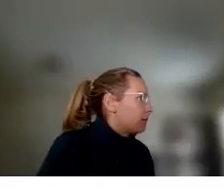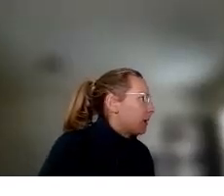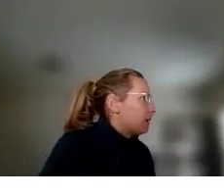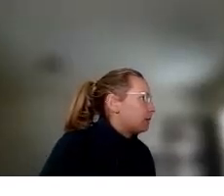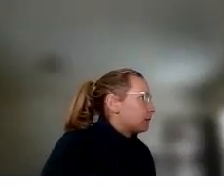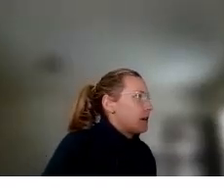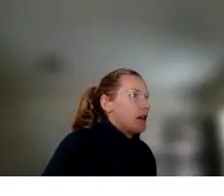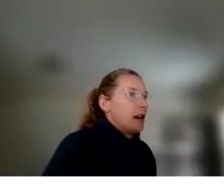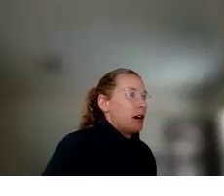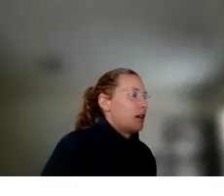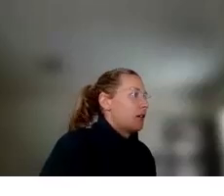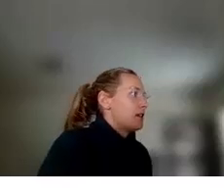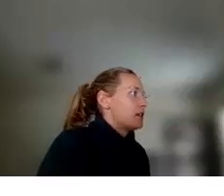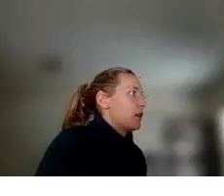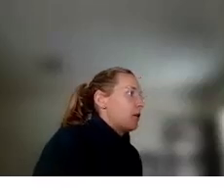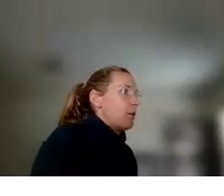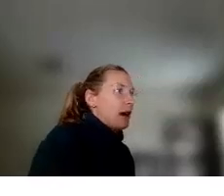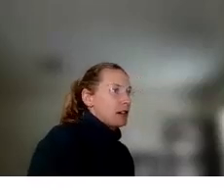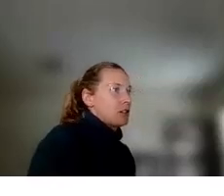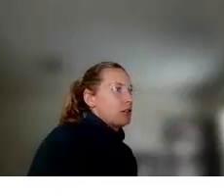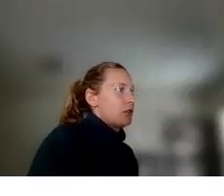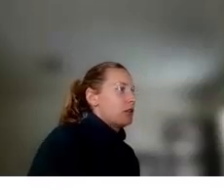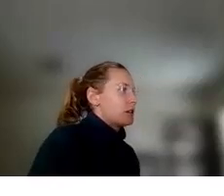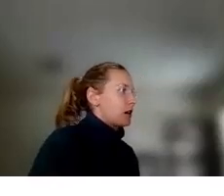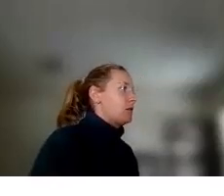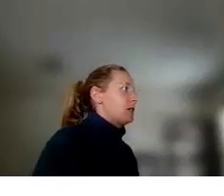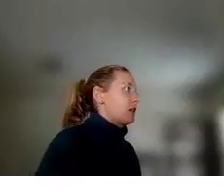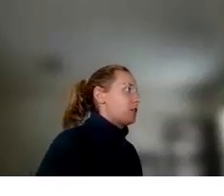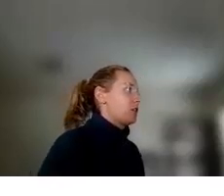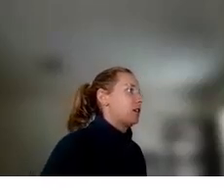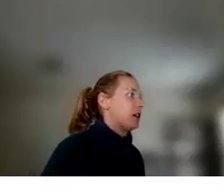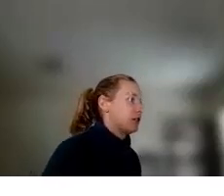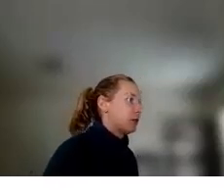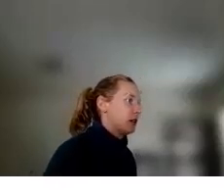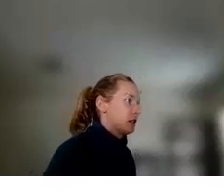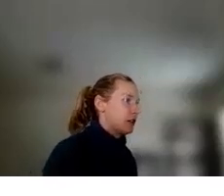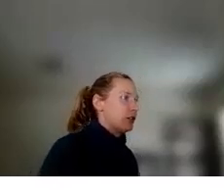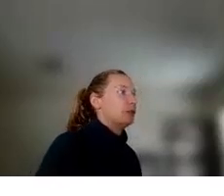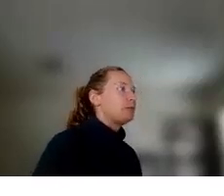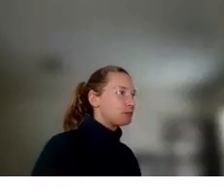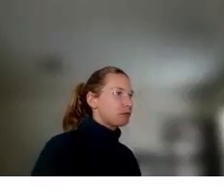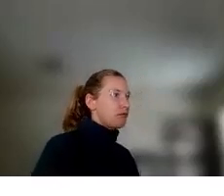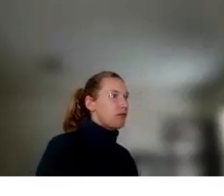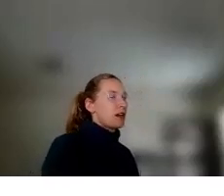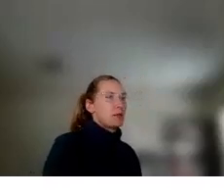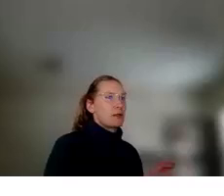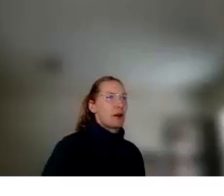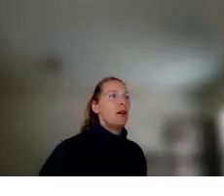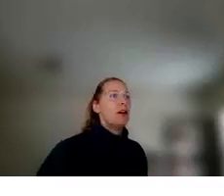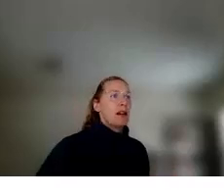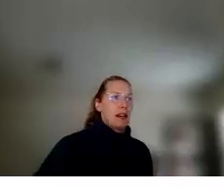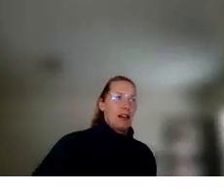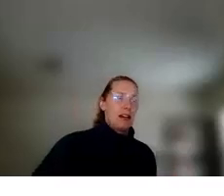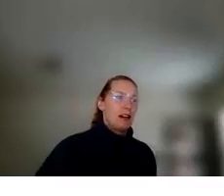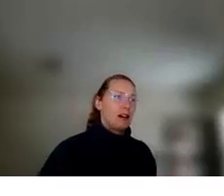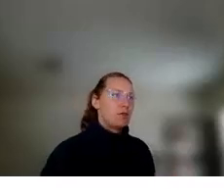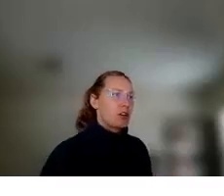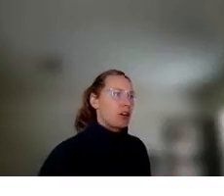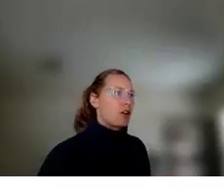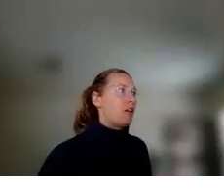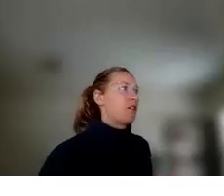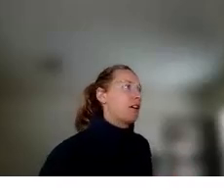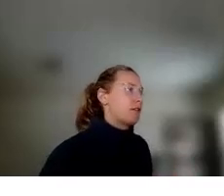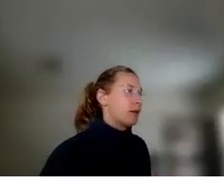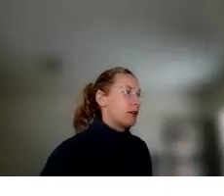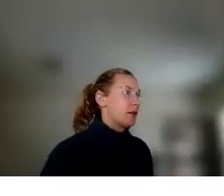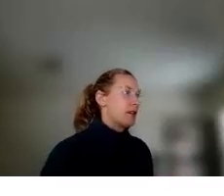Okay. All right, so back to the documentation in the 100.2. So again, I'm